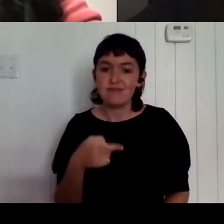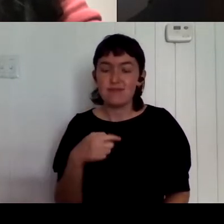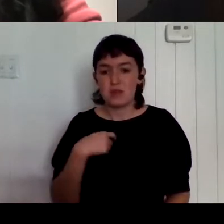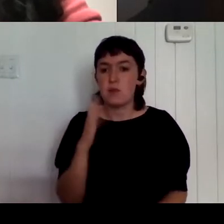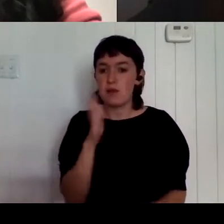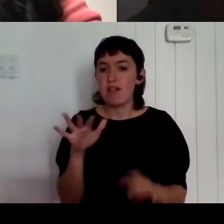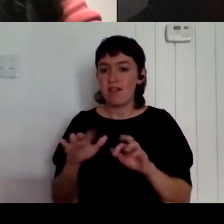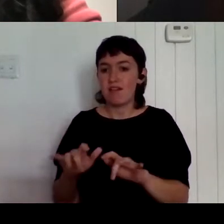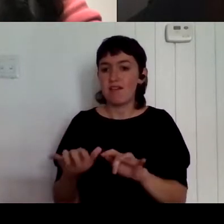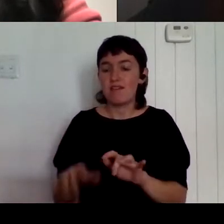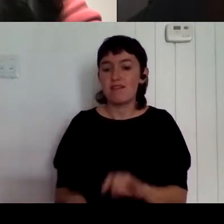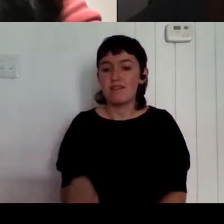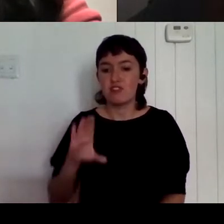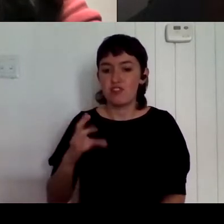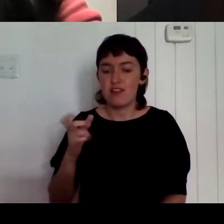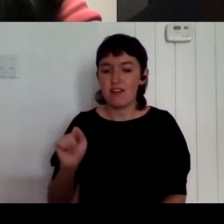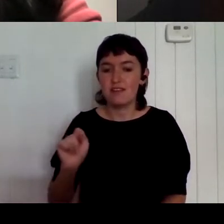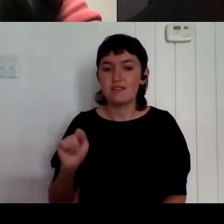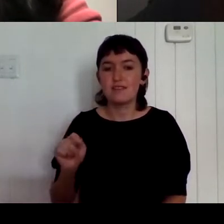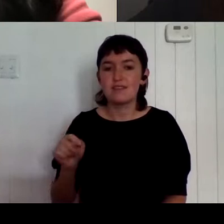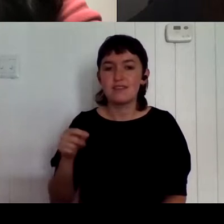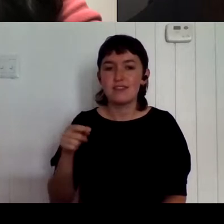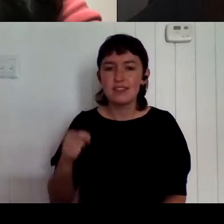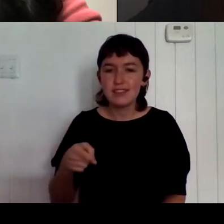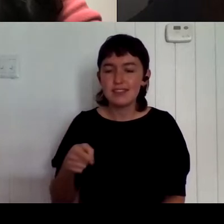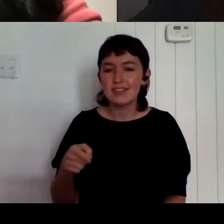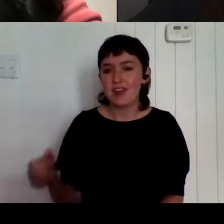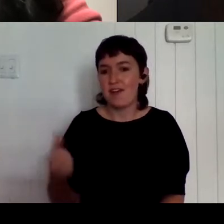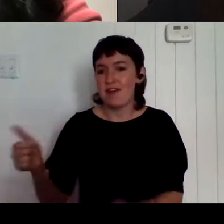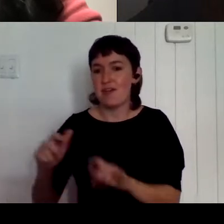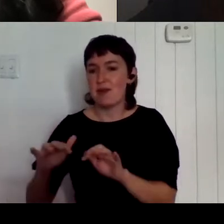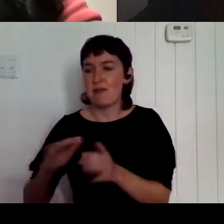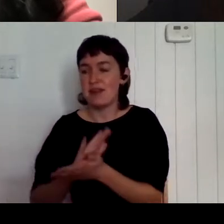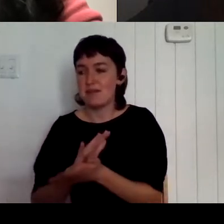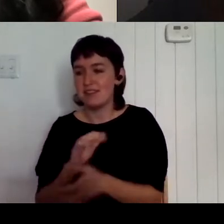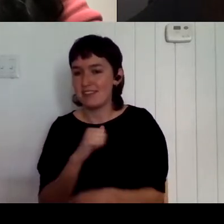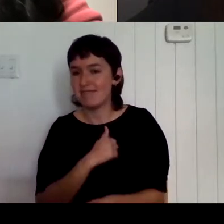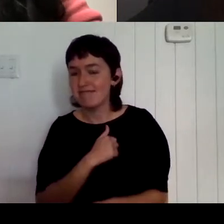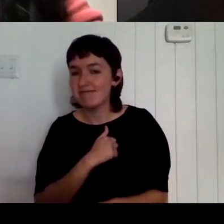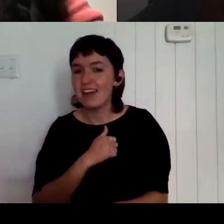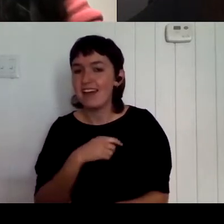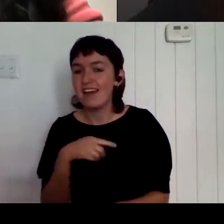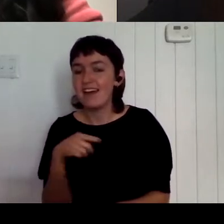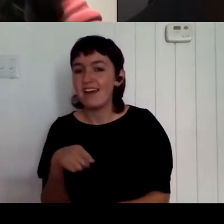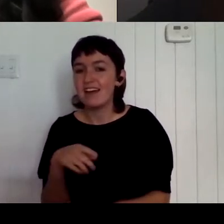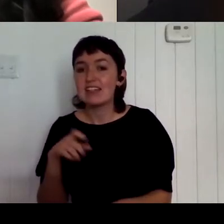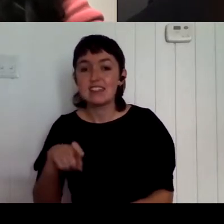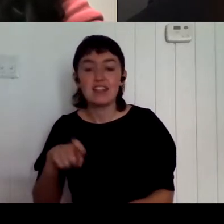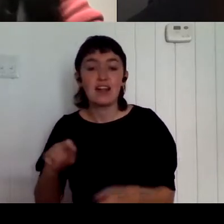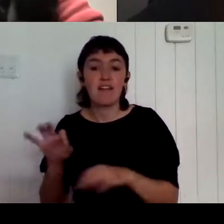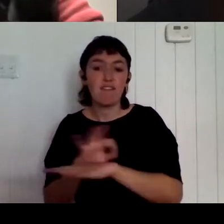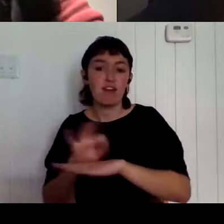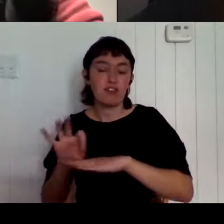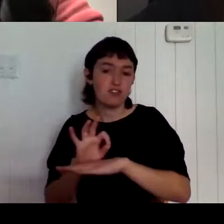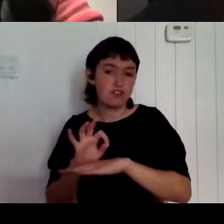So that's the, nope, that's the RNA seek paper. We want the functional modules one. And what's beautiful